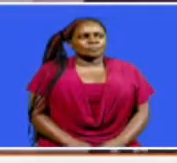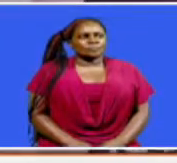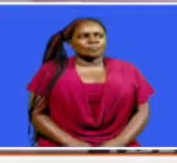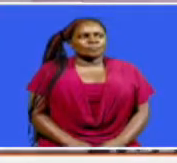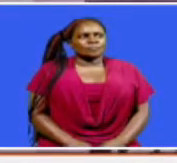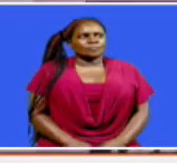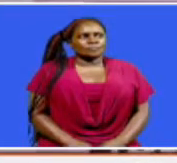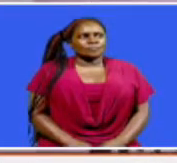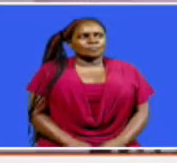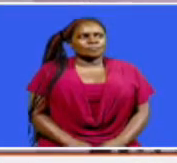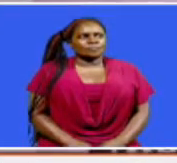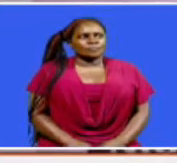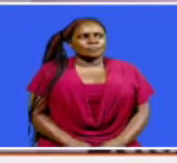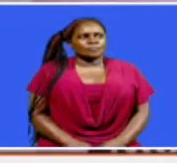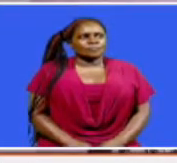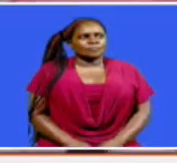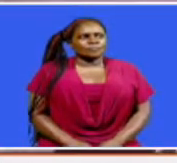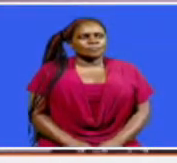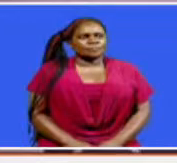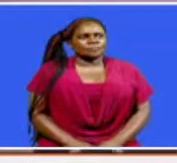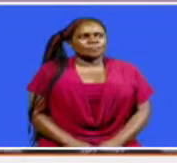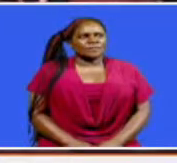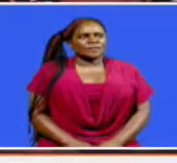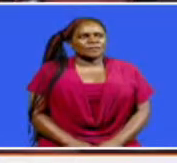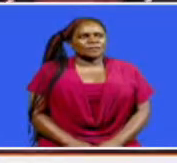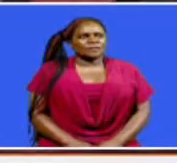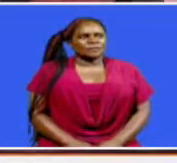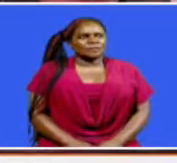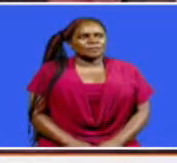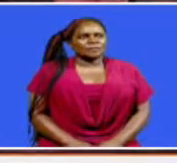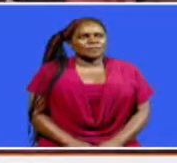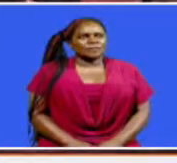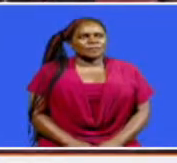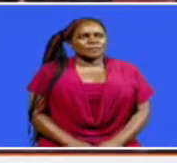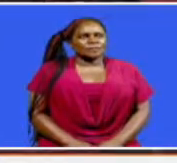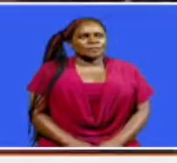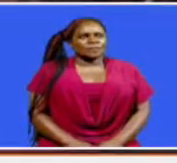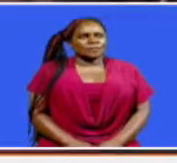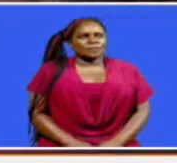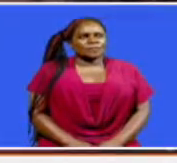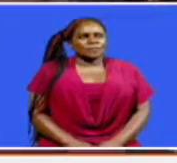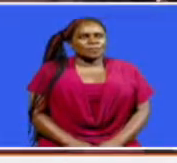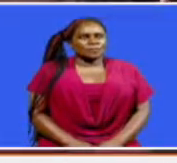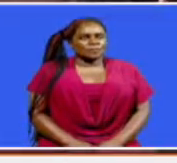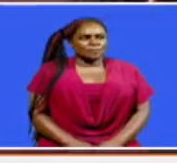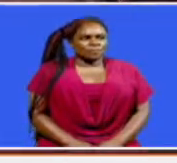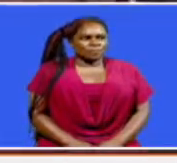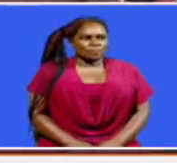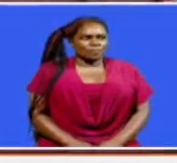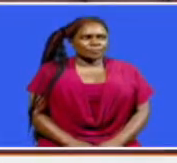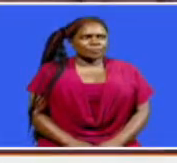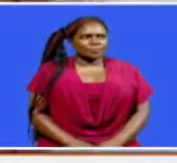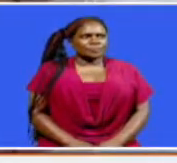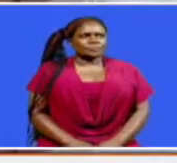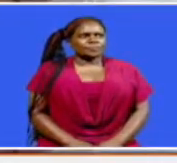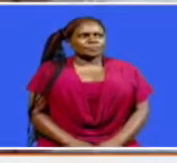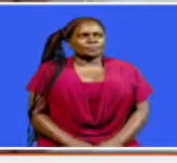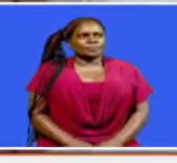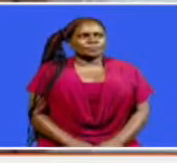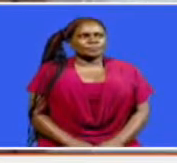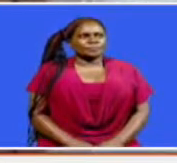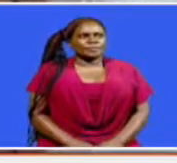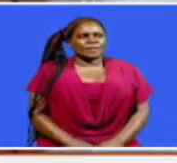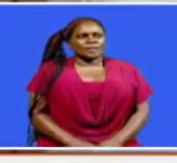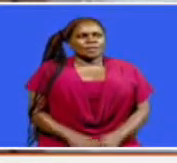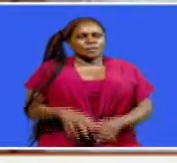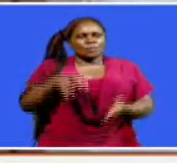Young men and women, with the pillars, with the future, here we are. Let's join together with ability. The